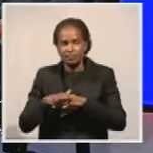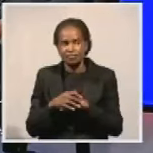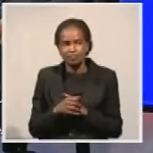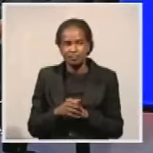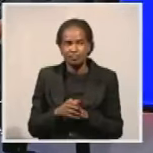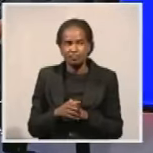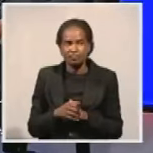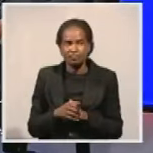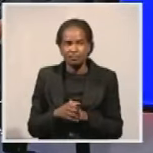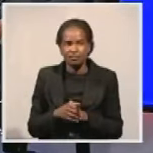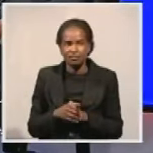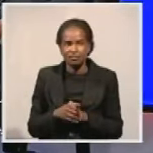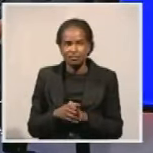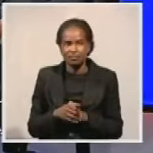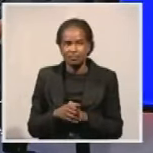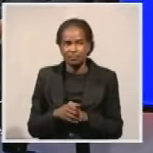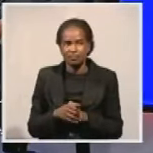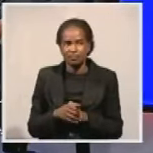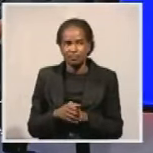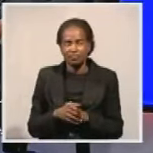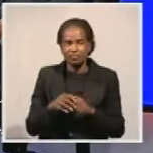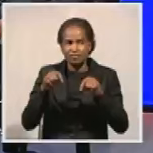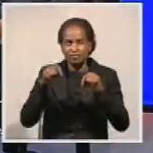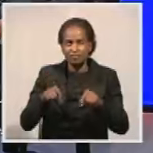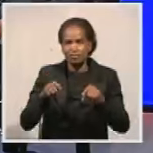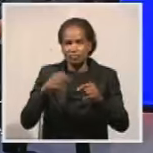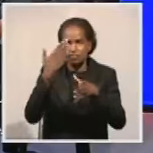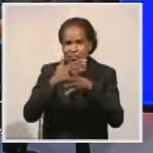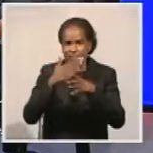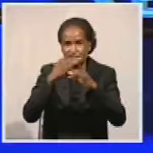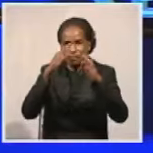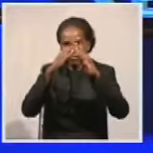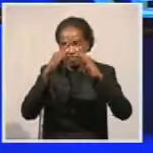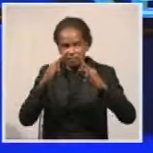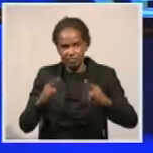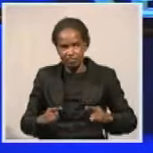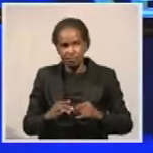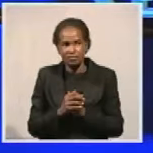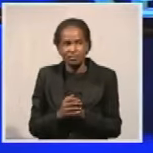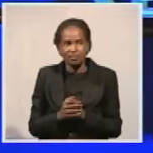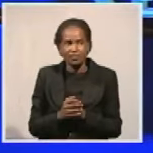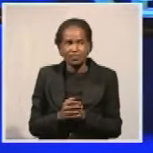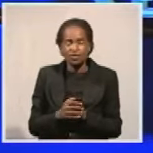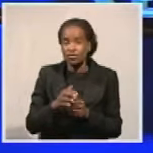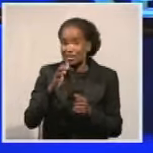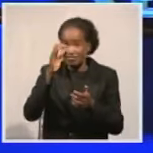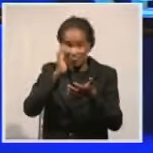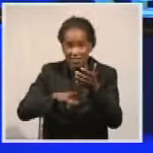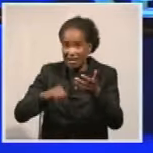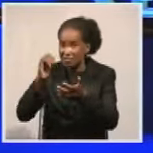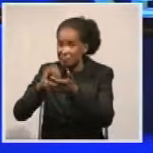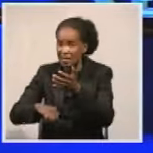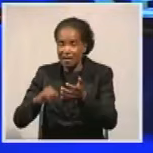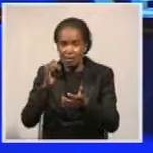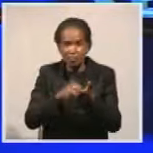had facilities, tents and whatever else. They were stealing like nothing. So